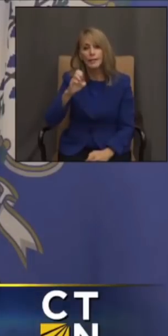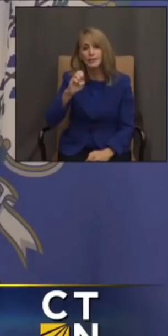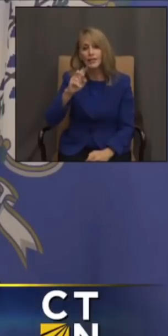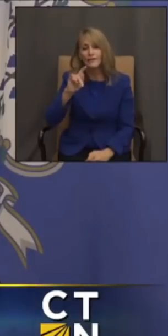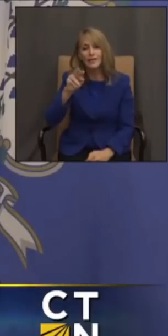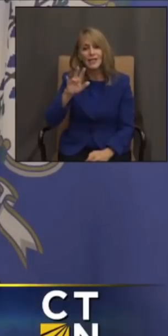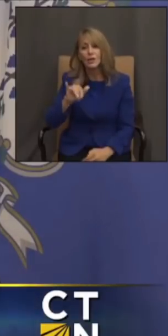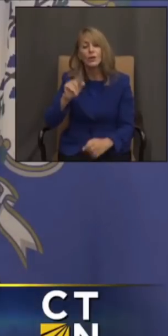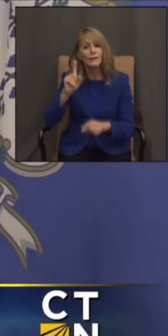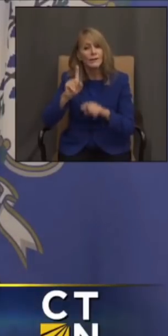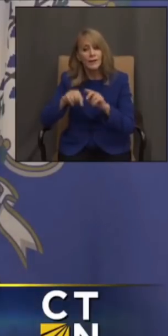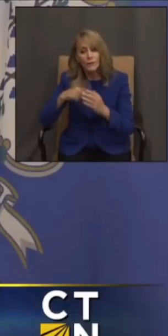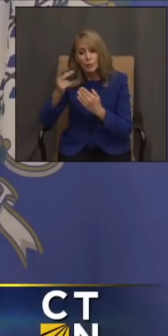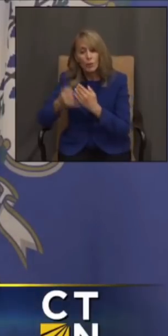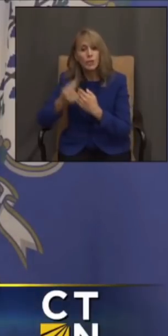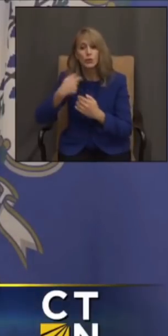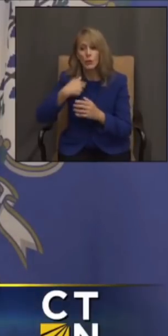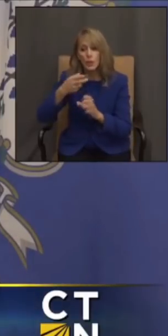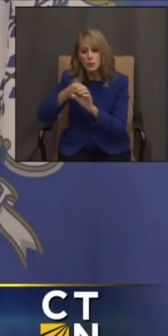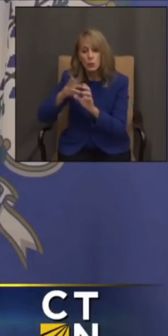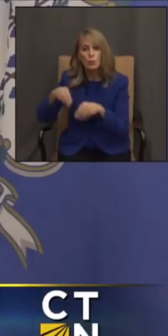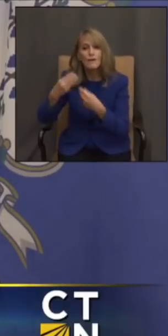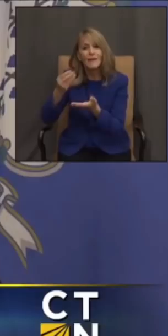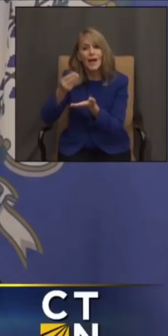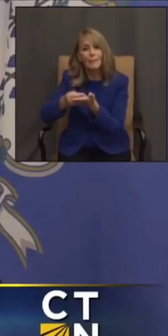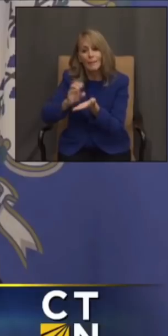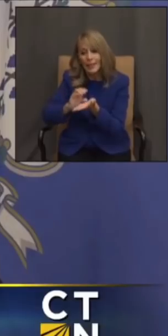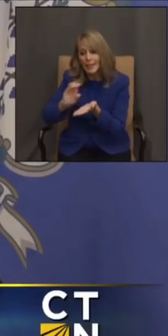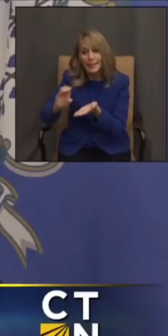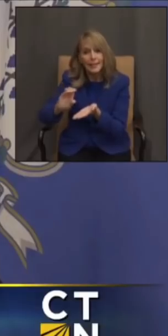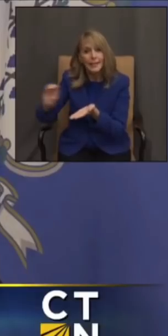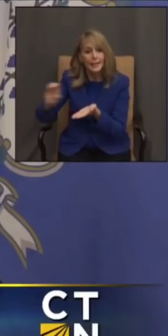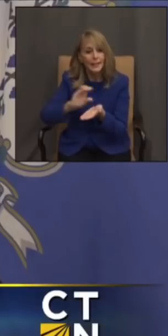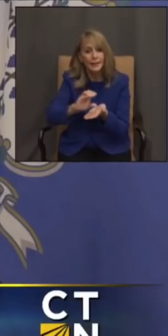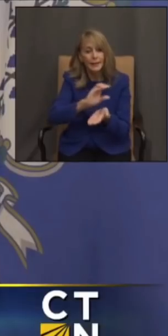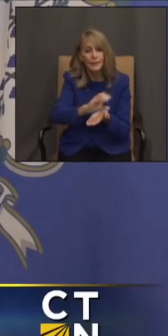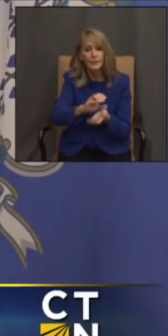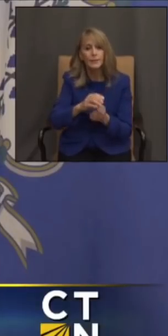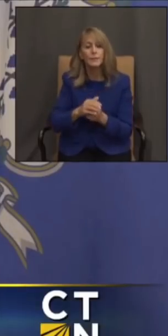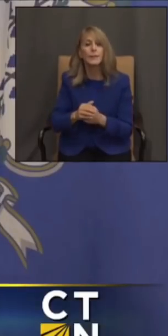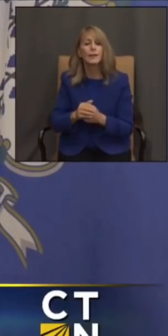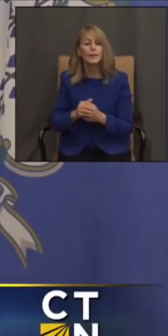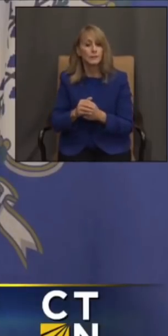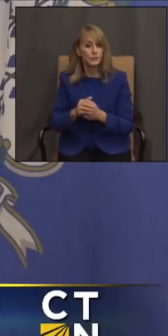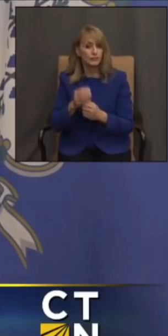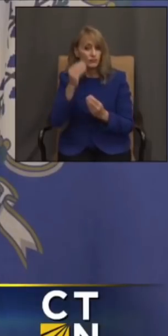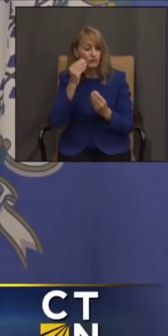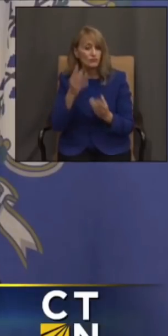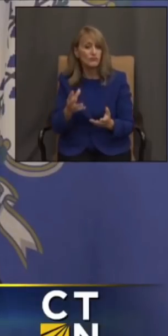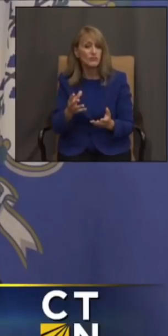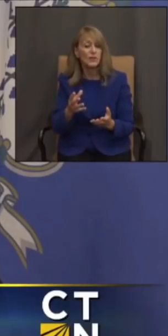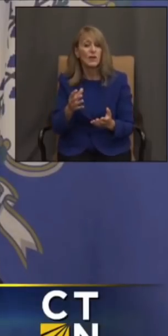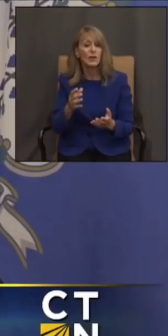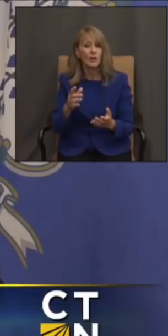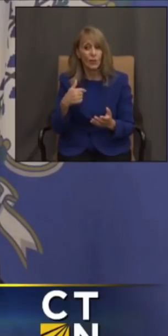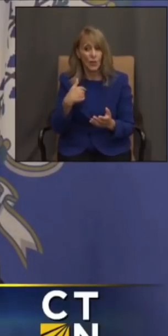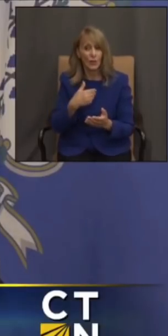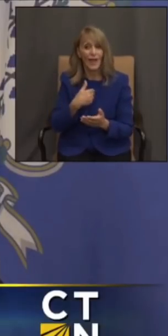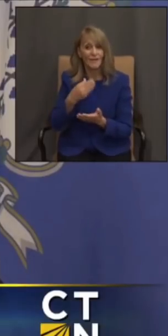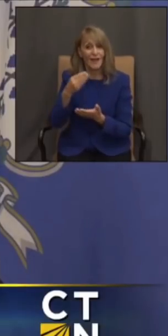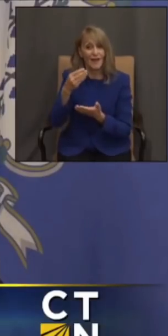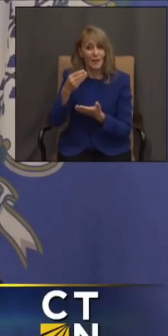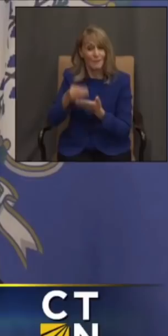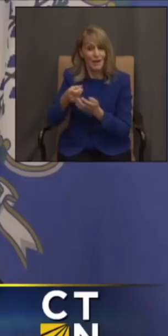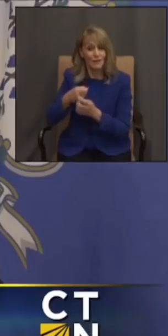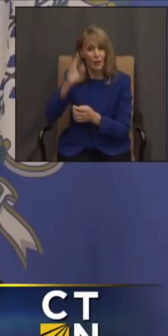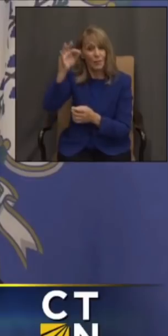different communities we're able to provide funding for. And as Miriam can say, you know, again, with the help coming from the feds, we've